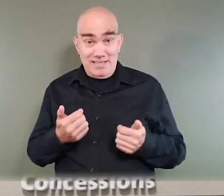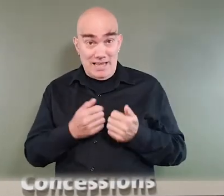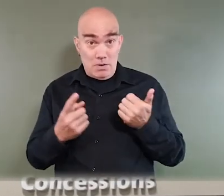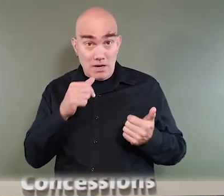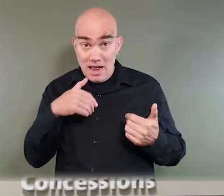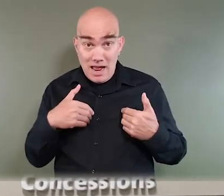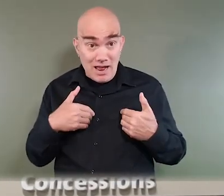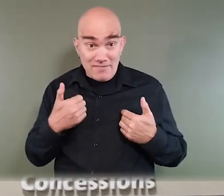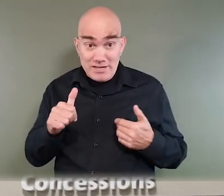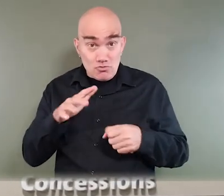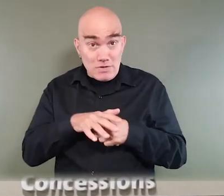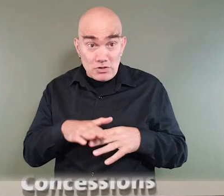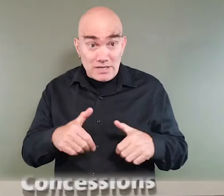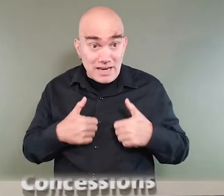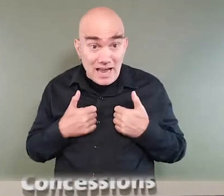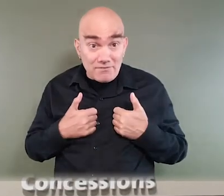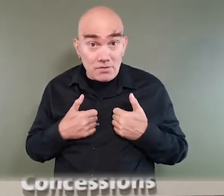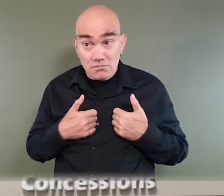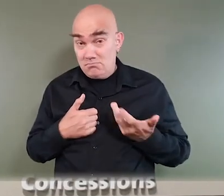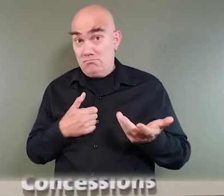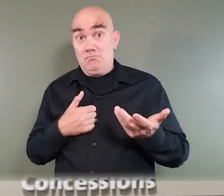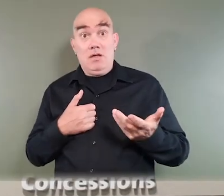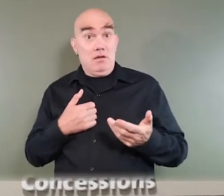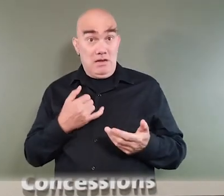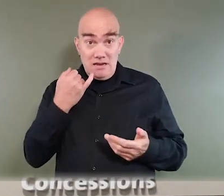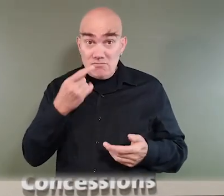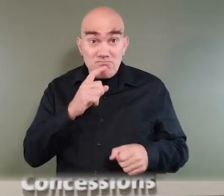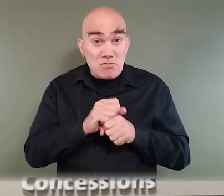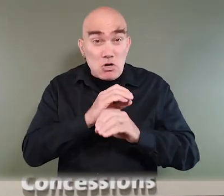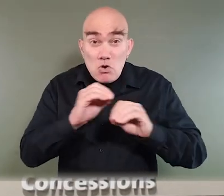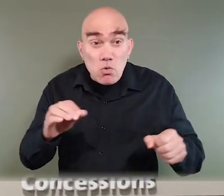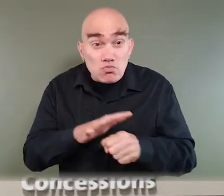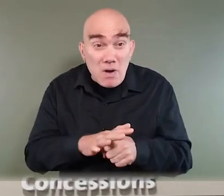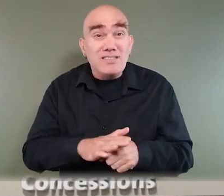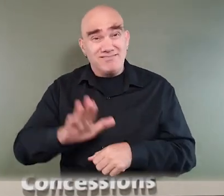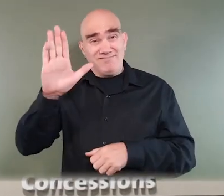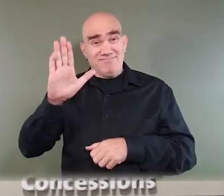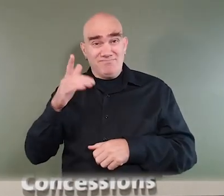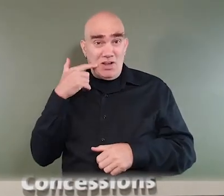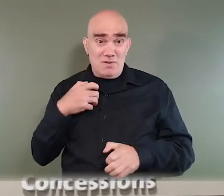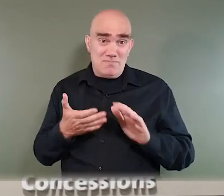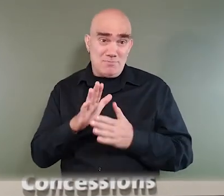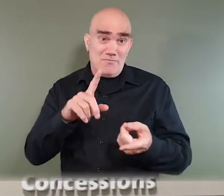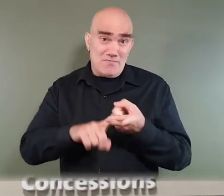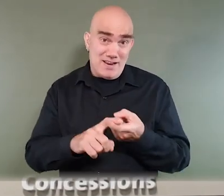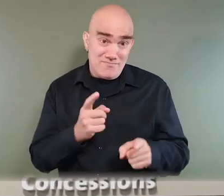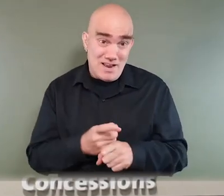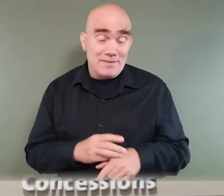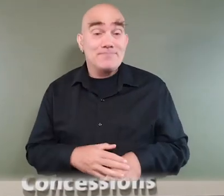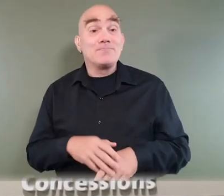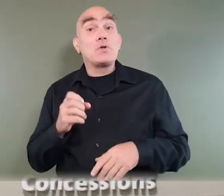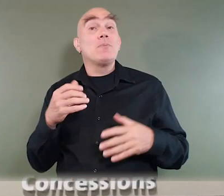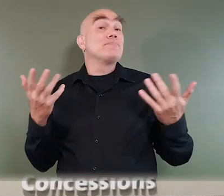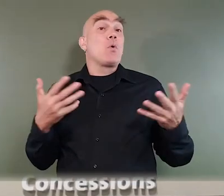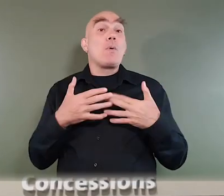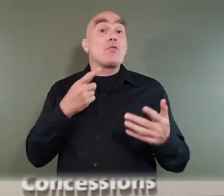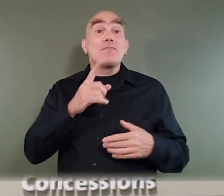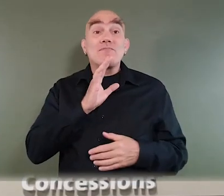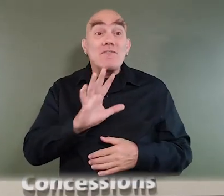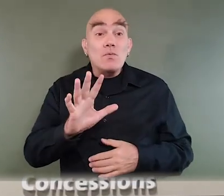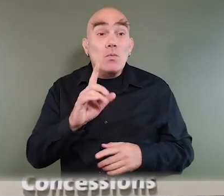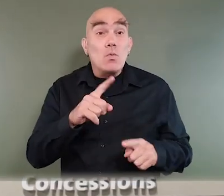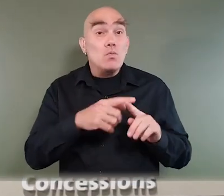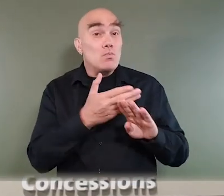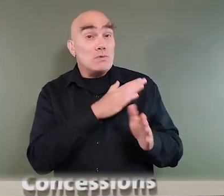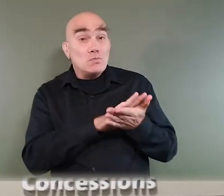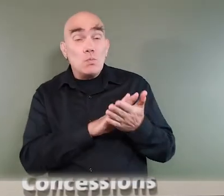Raise your hand because I need to be your friend, right? So whether you're 5 years old and going to preschool, kindergarten, grammar school, or